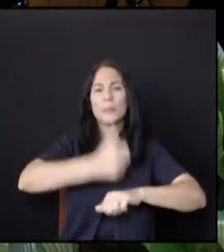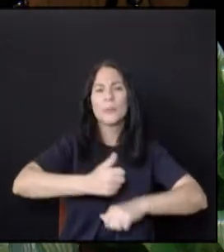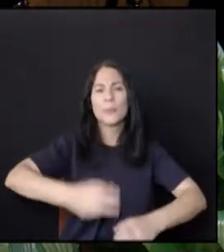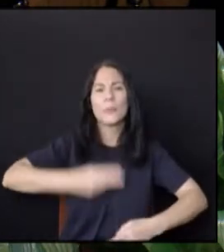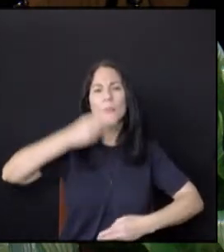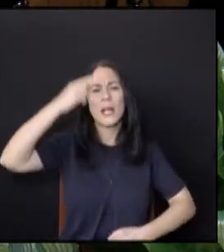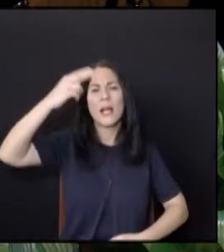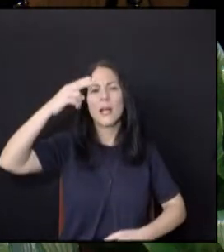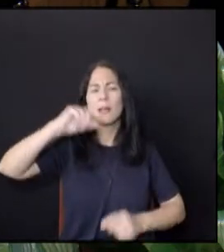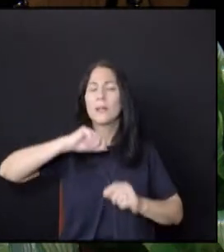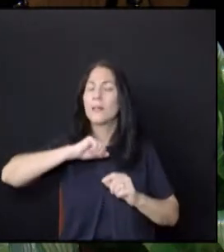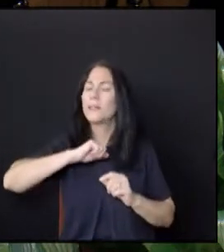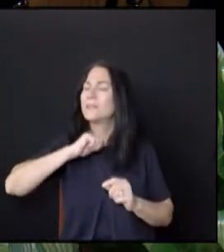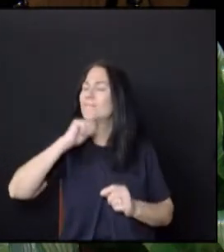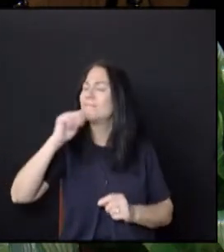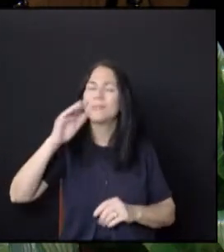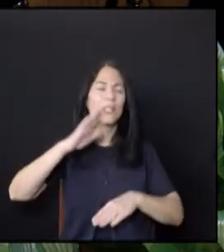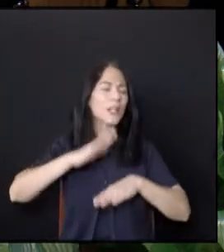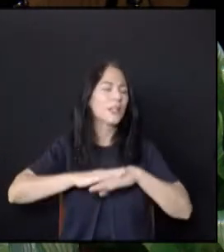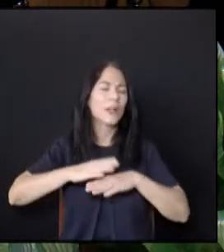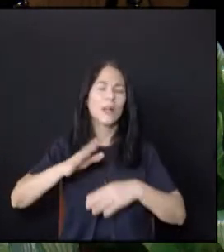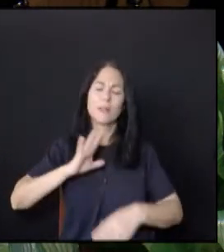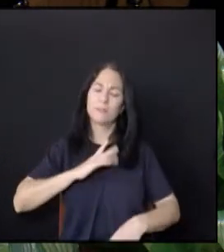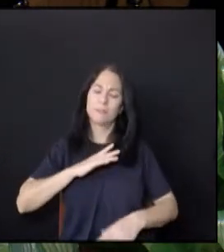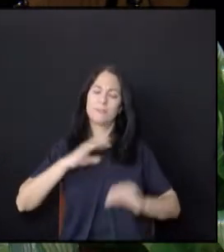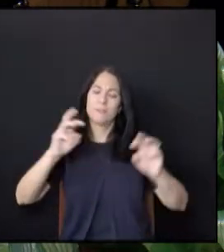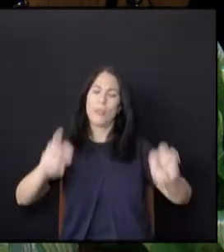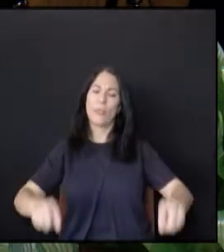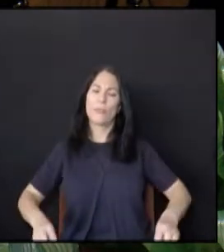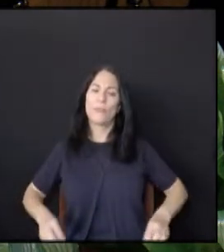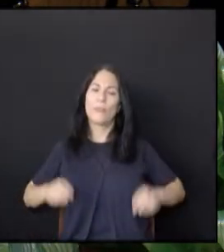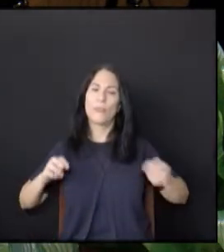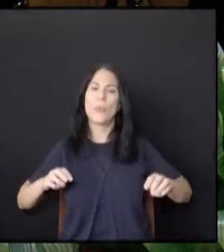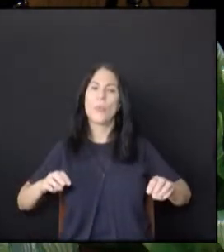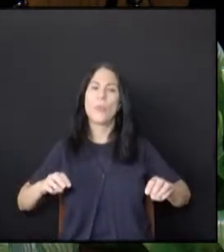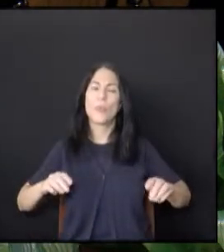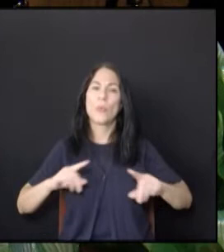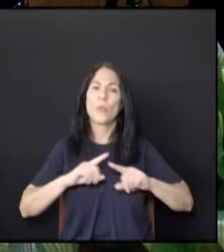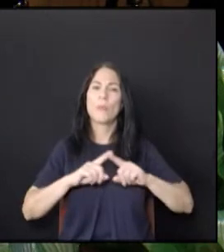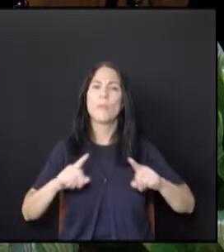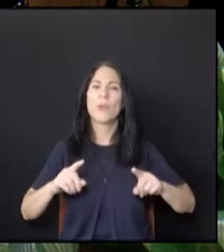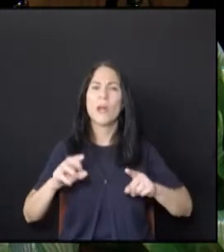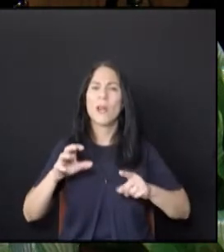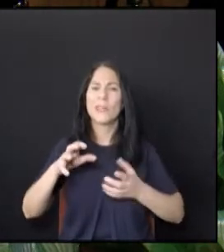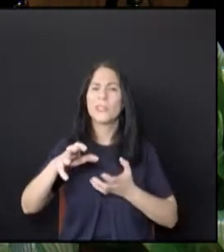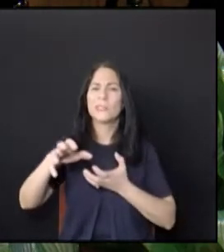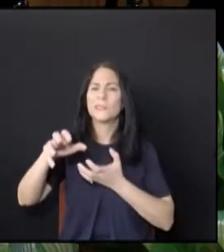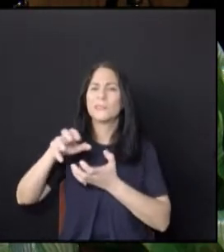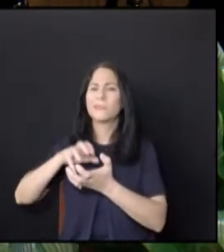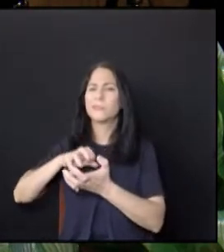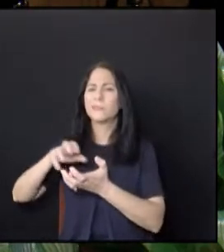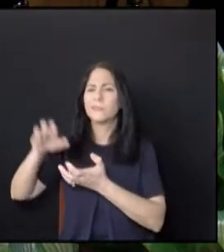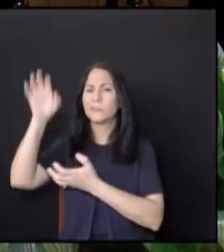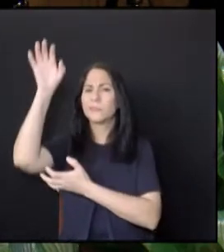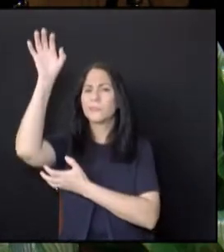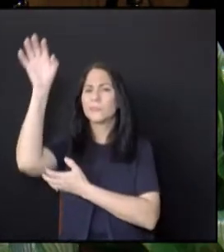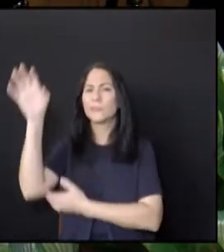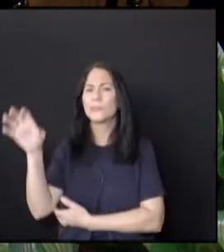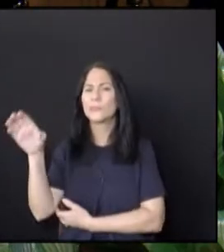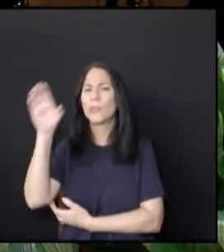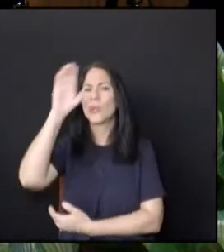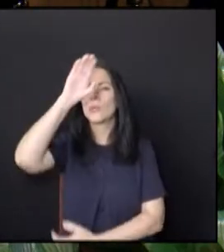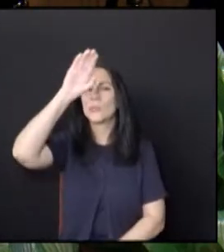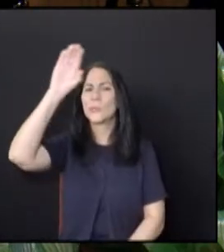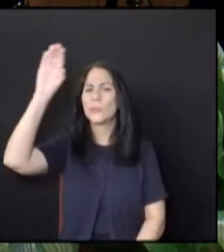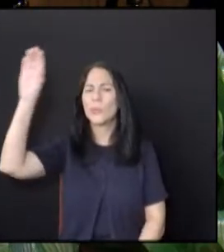but not on some elegant throne of polished cedar, but upon the roughness of a raw and criminal Roman